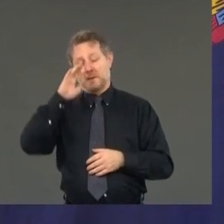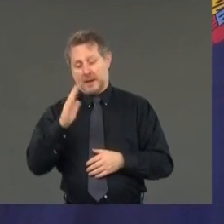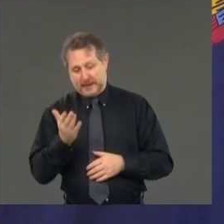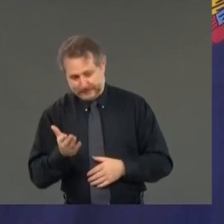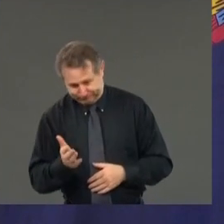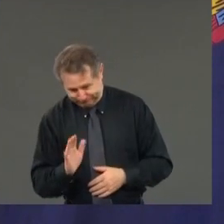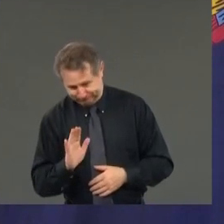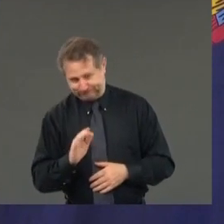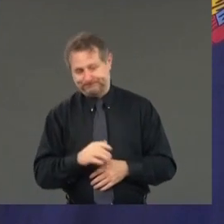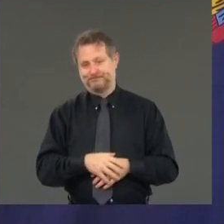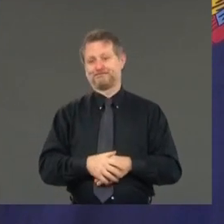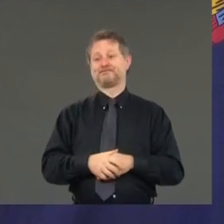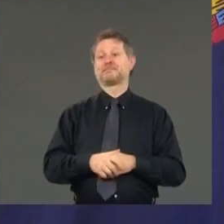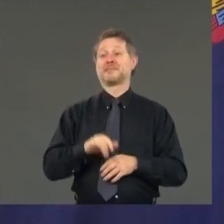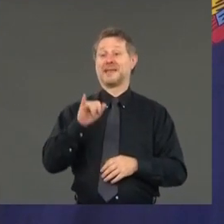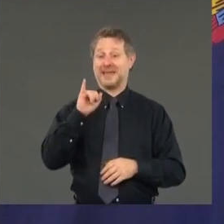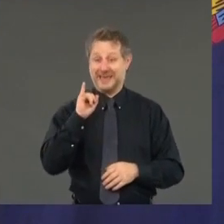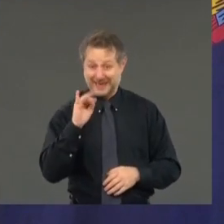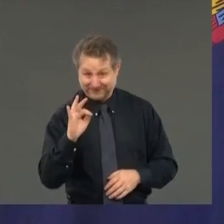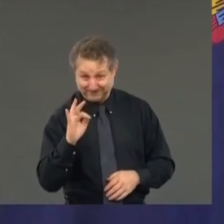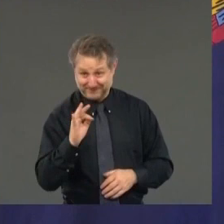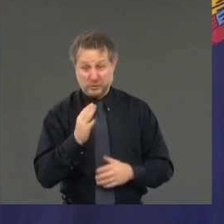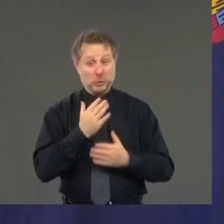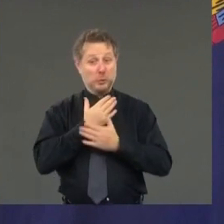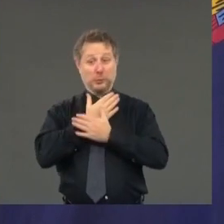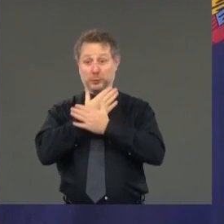if there's a lack of coordination,